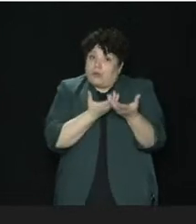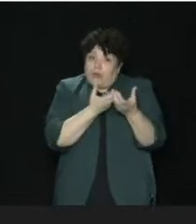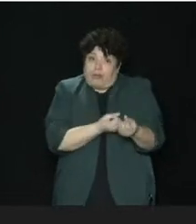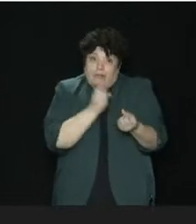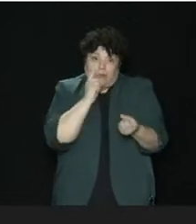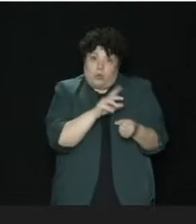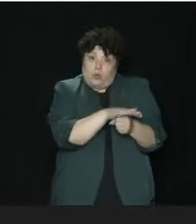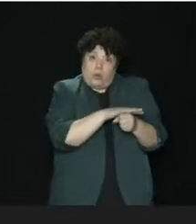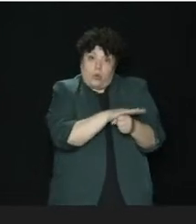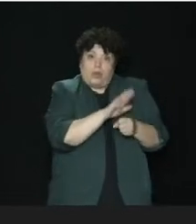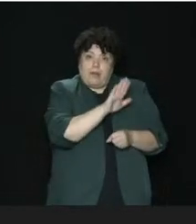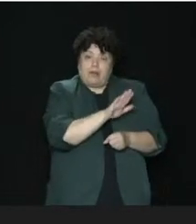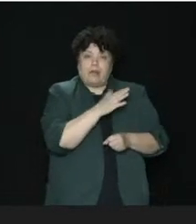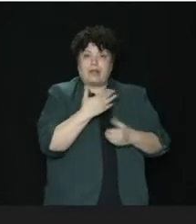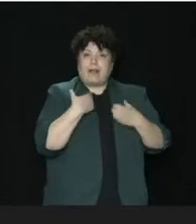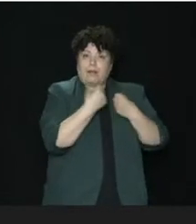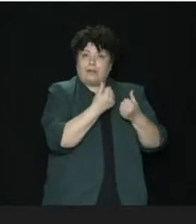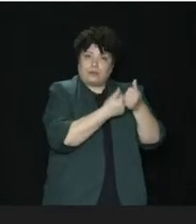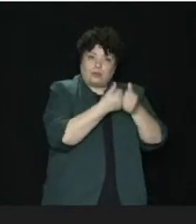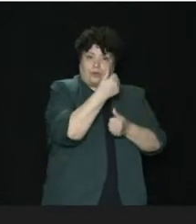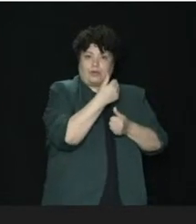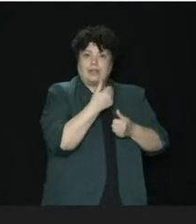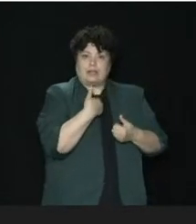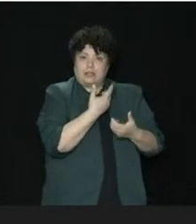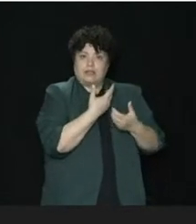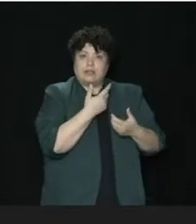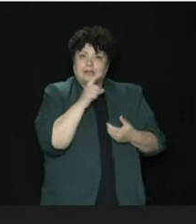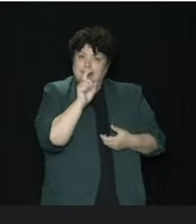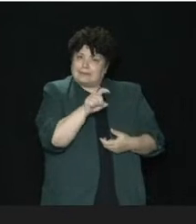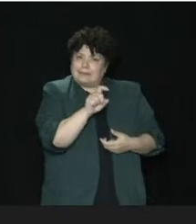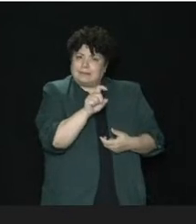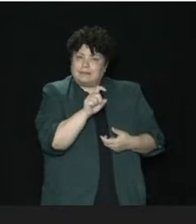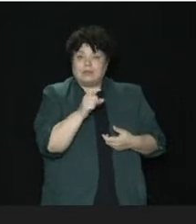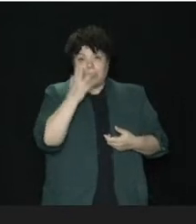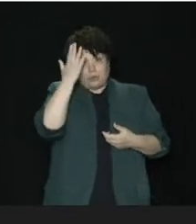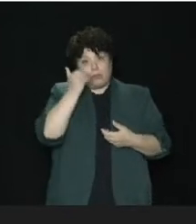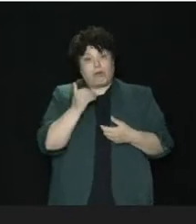local authorities. That is why we continue to work together.